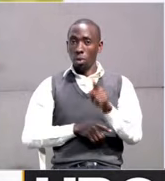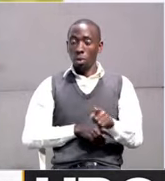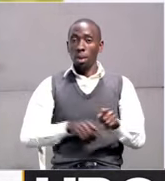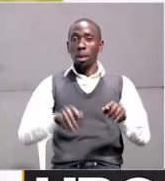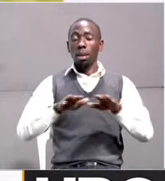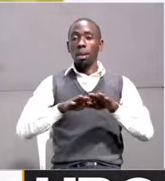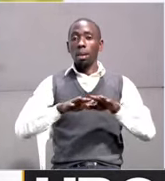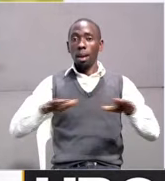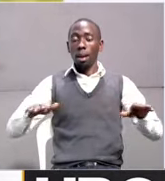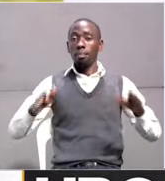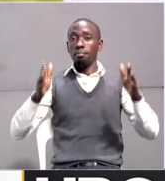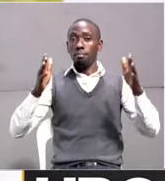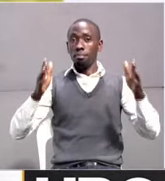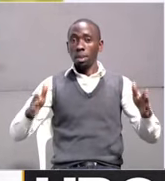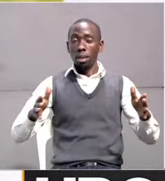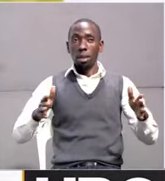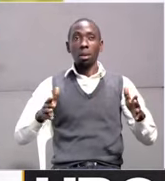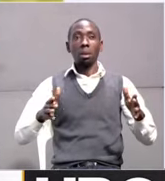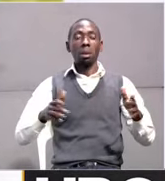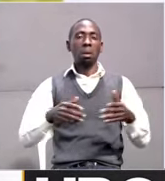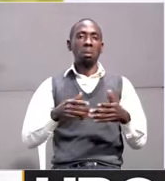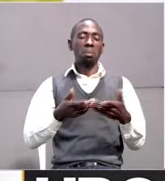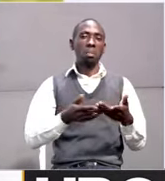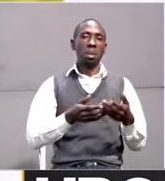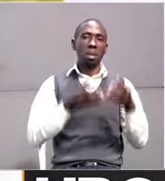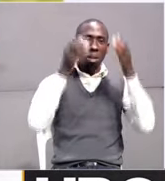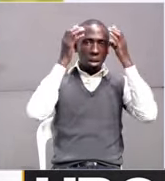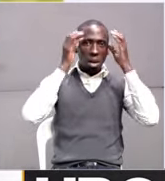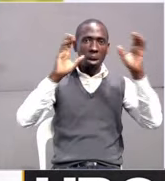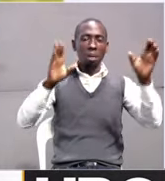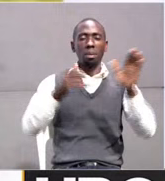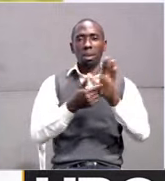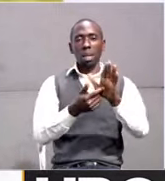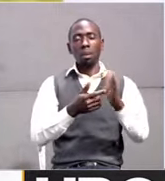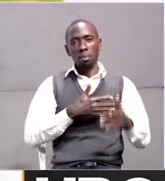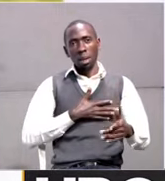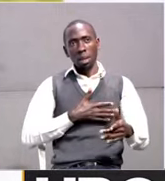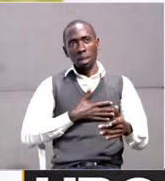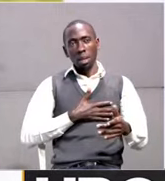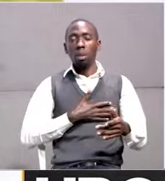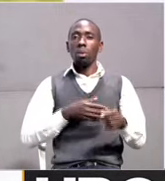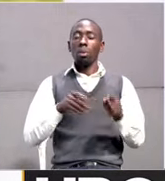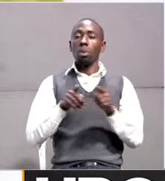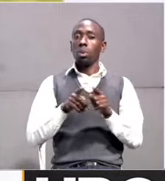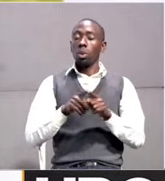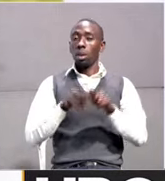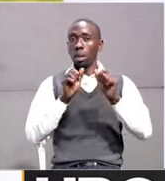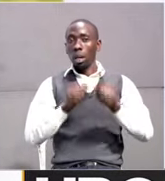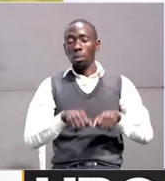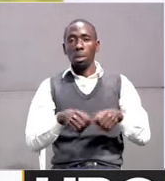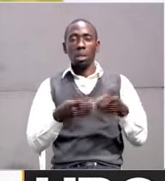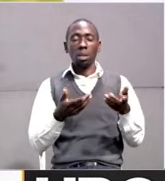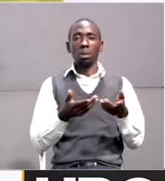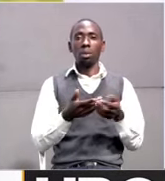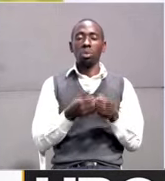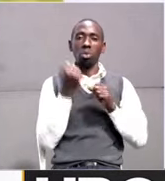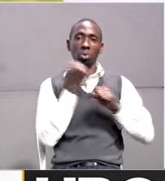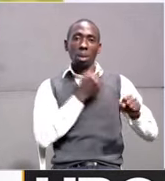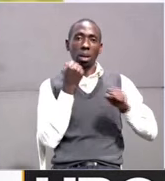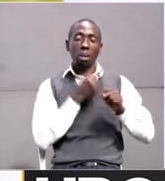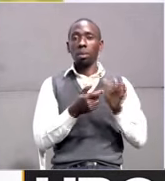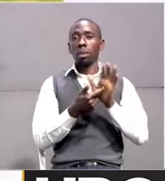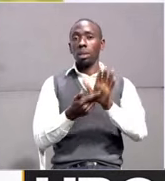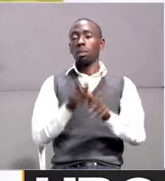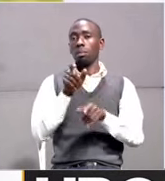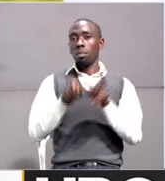be in cows like mine. It would be in sugarcane, like people are growing